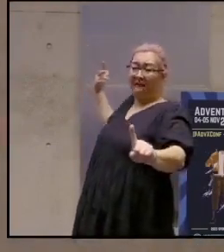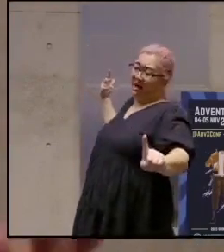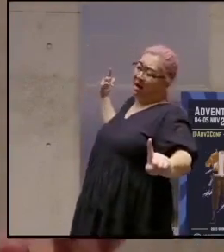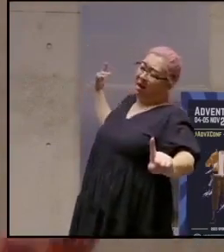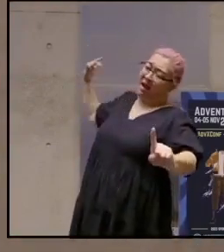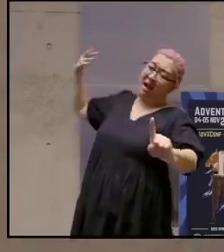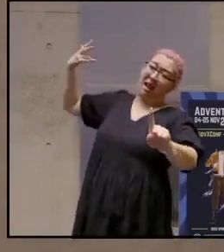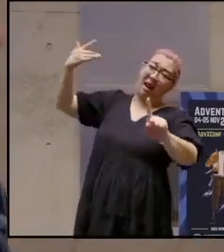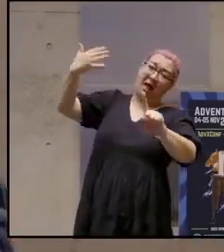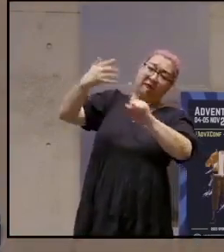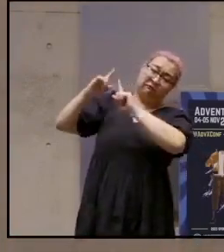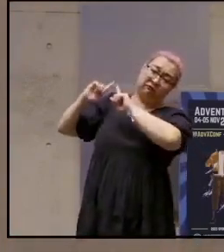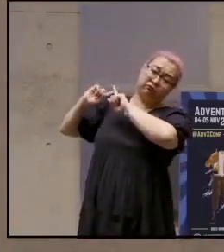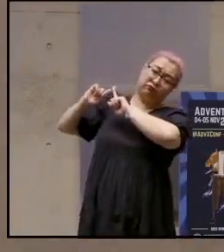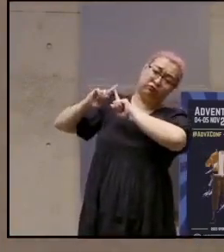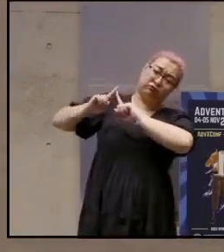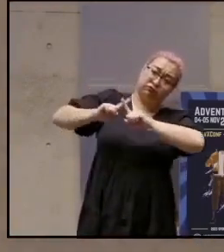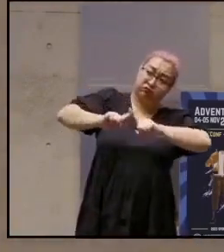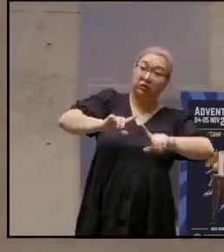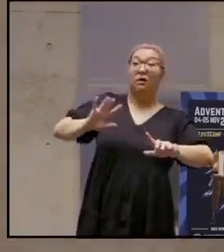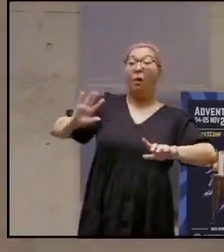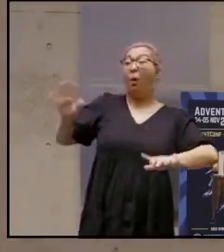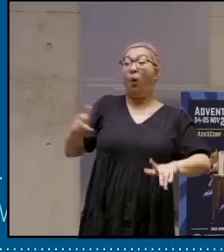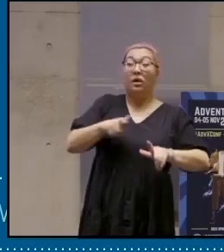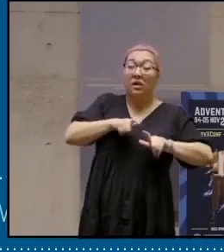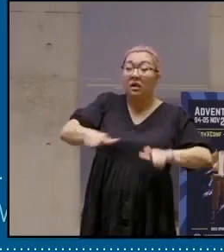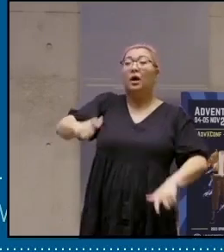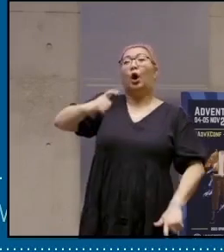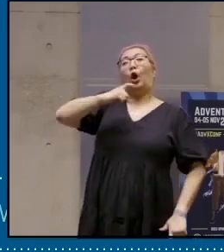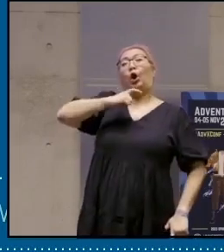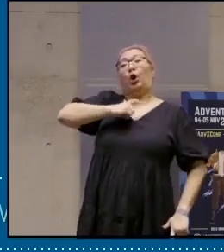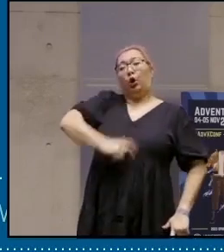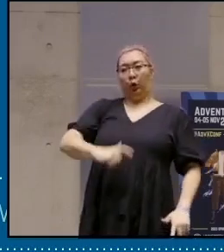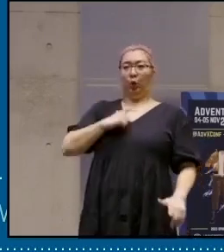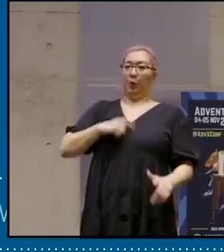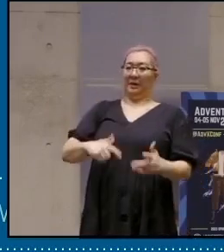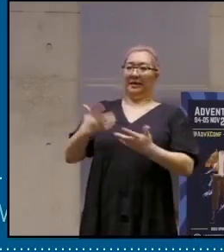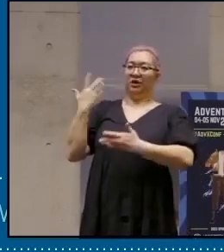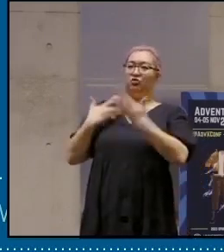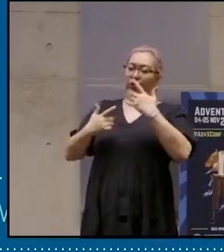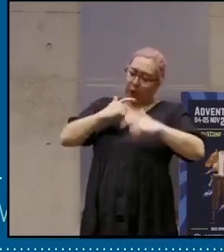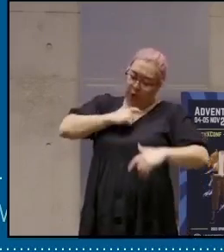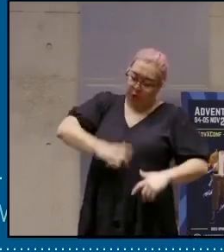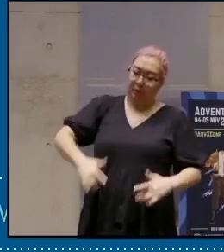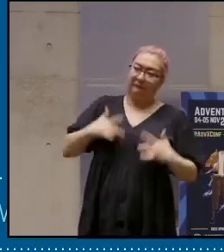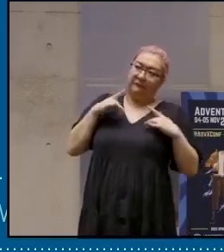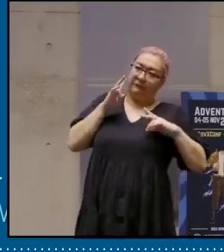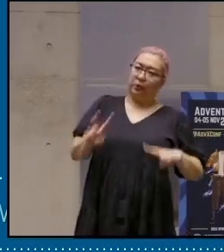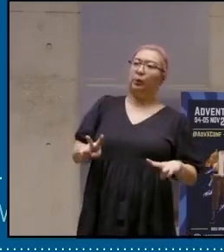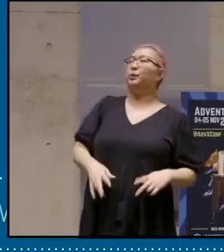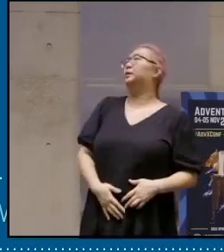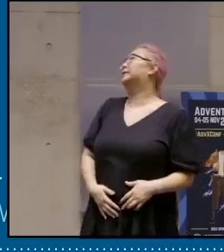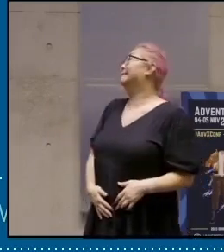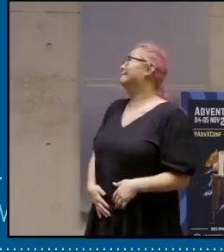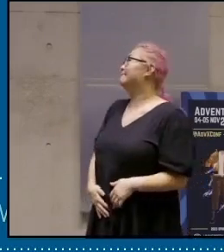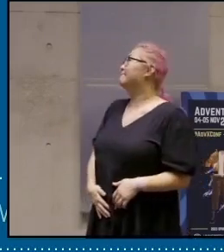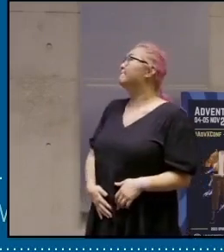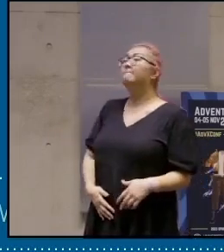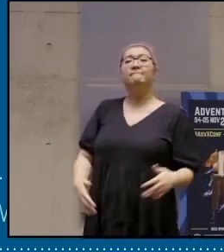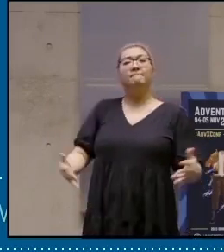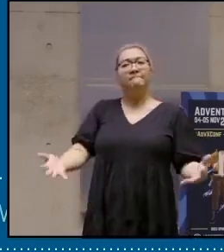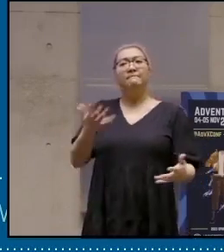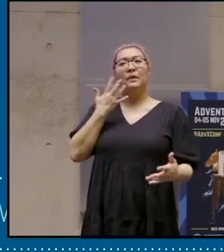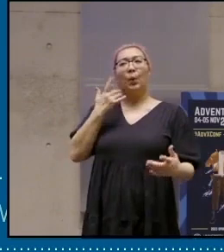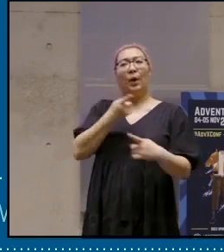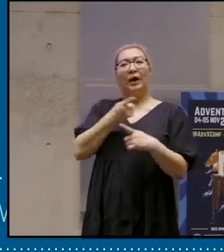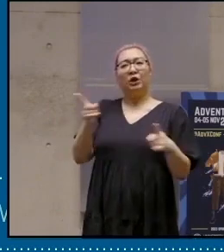is equally valid and equally human. We can base our stories there as well. So when you have a blank page, you can go in